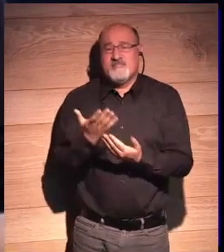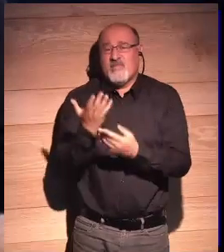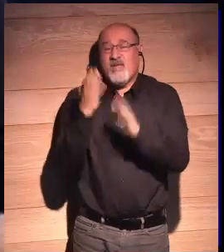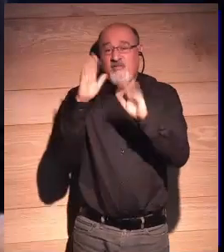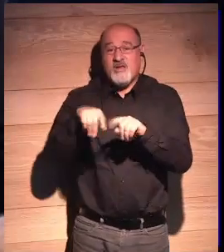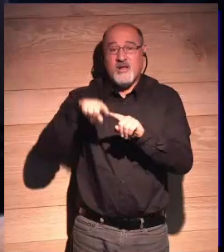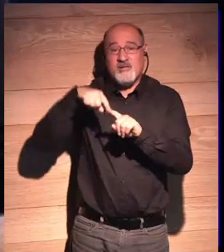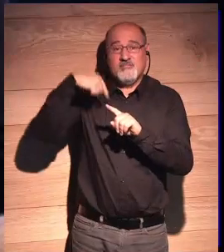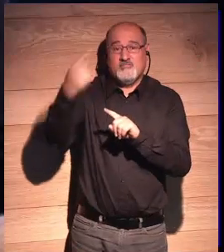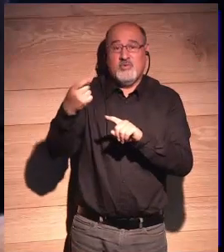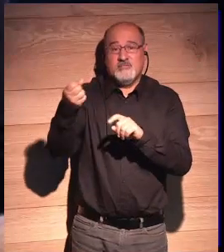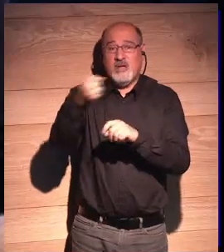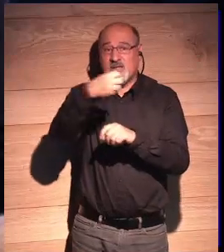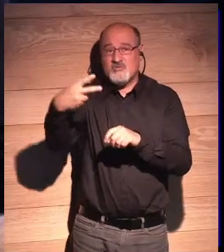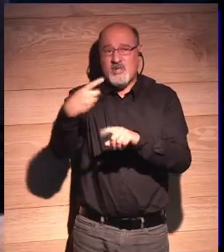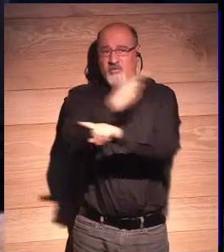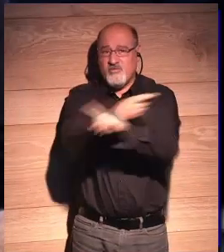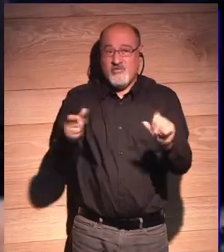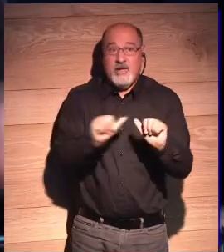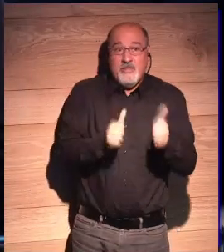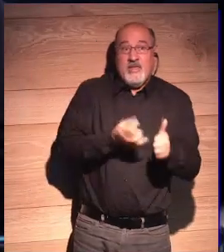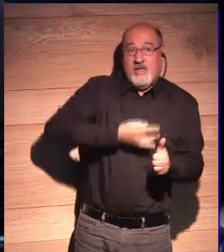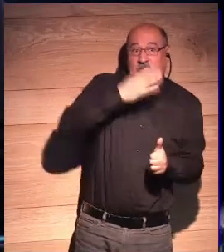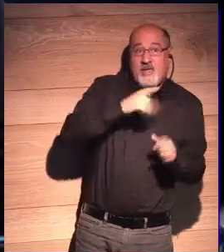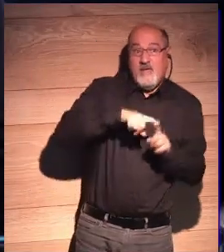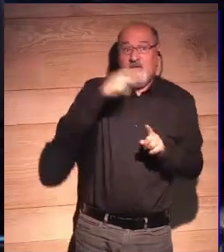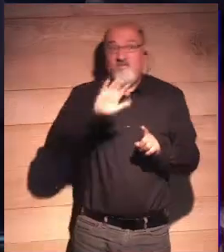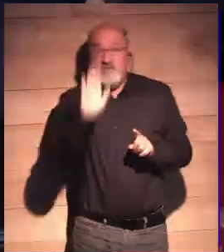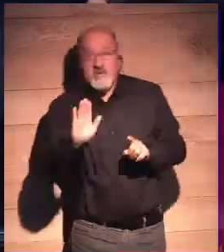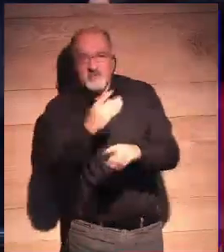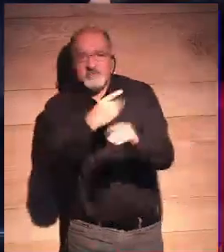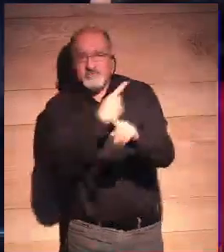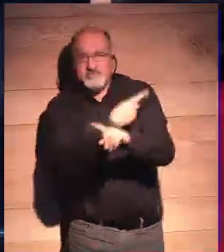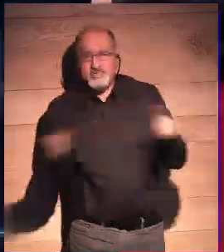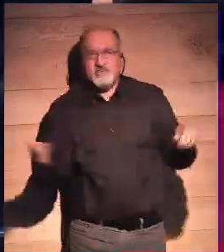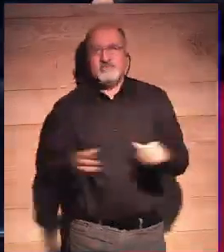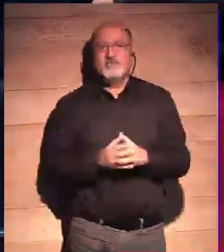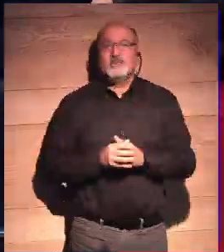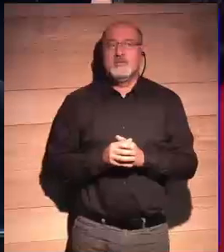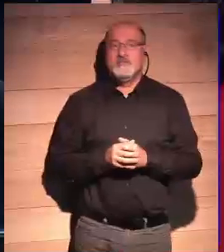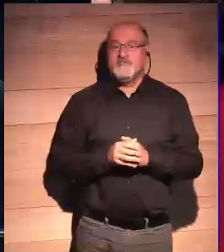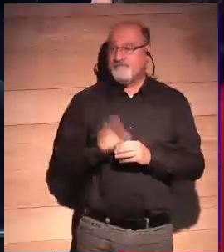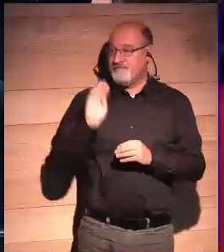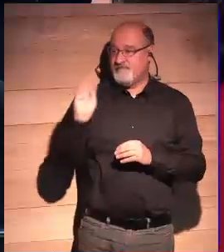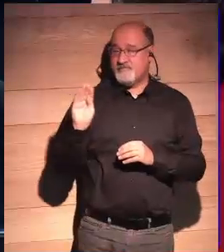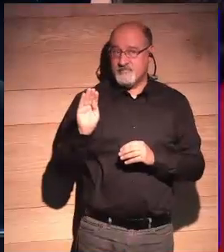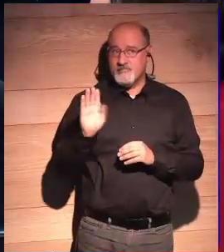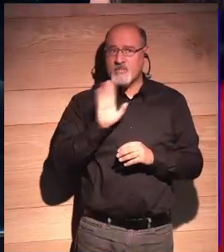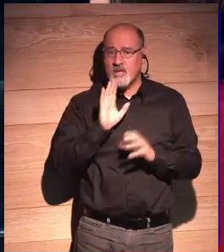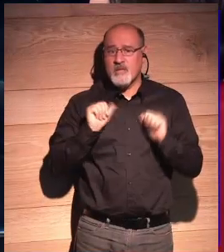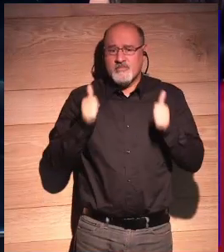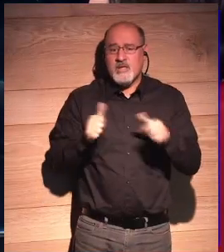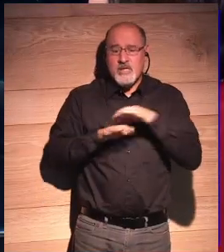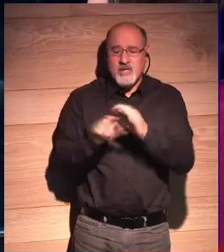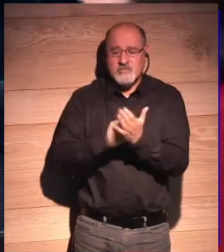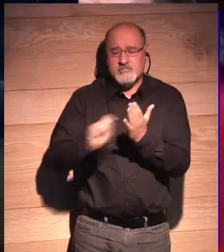in mind. That But while trying to do all the scripts, is this a case